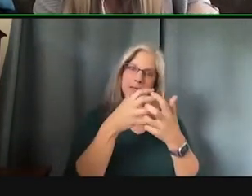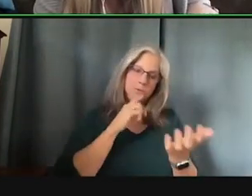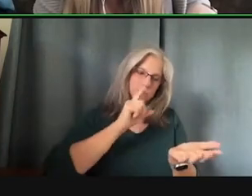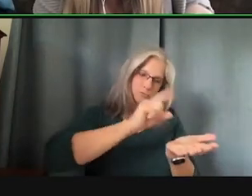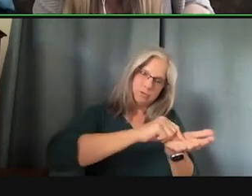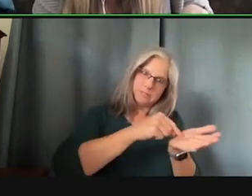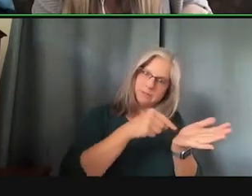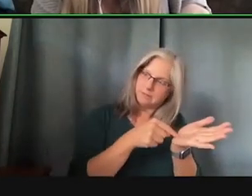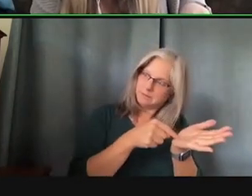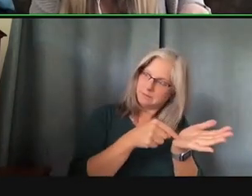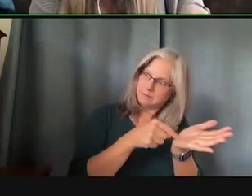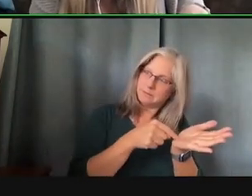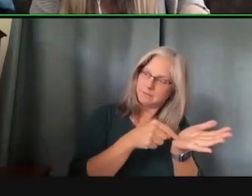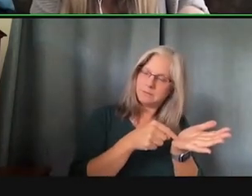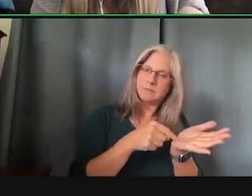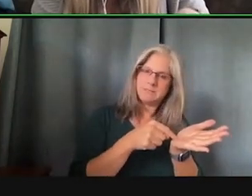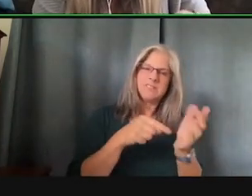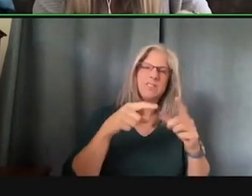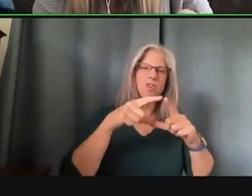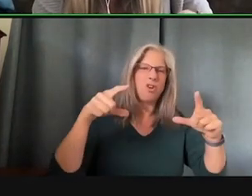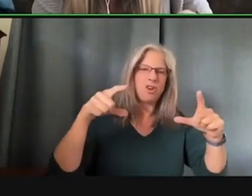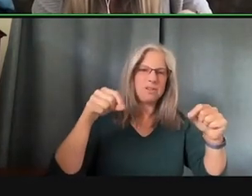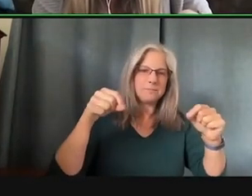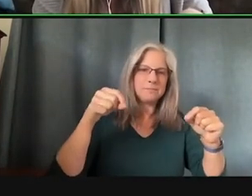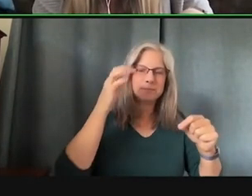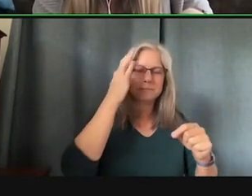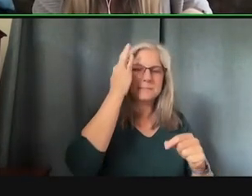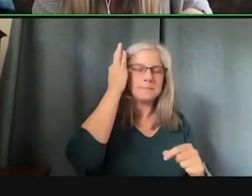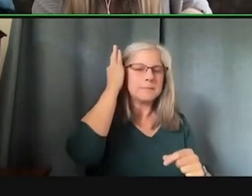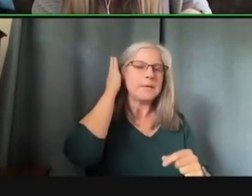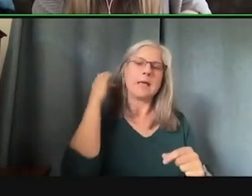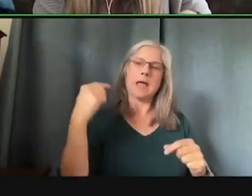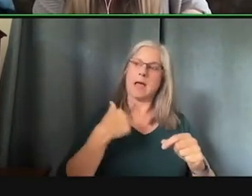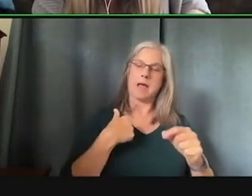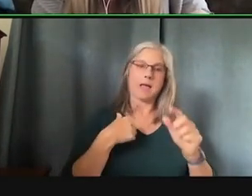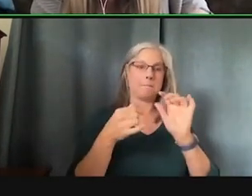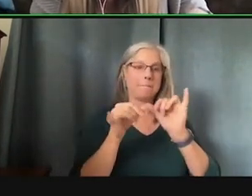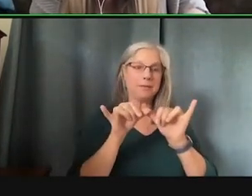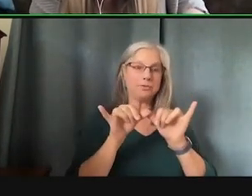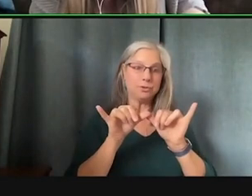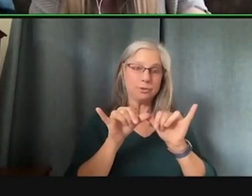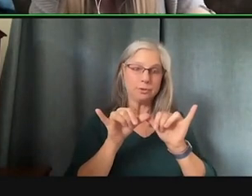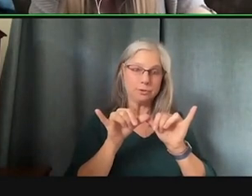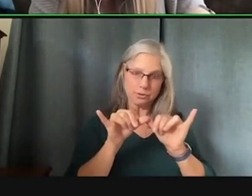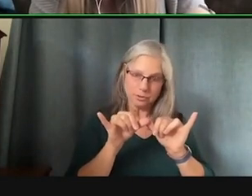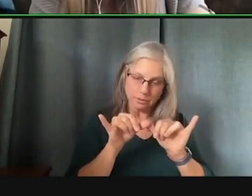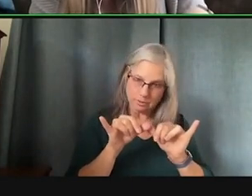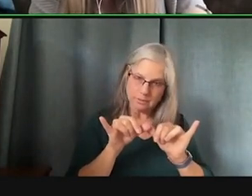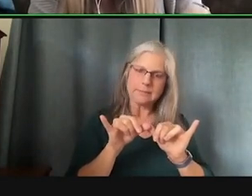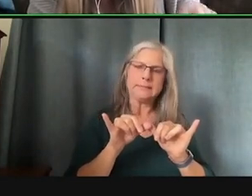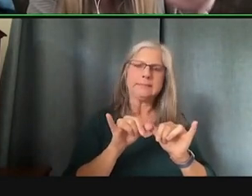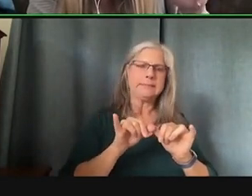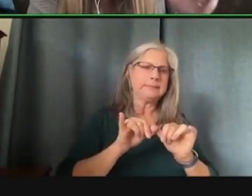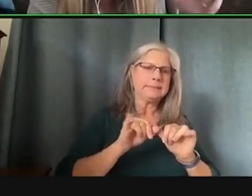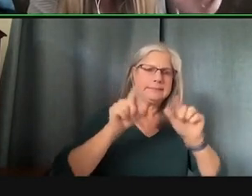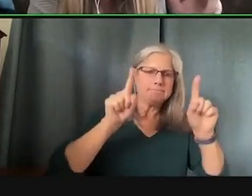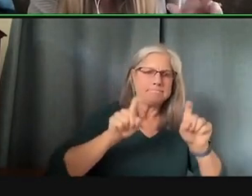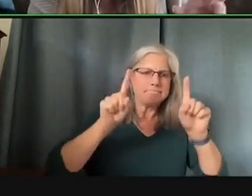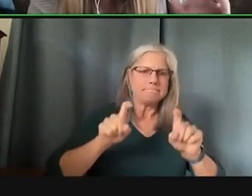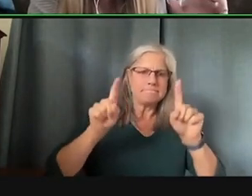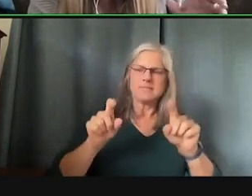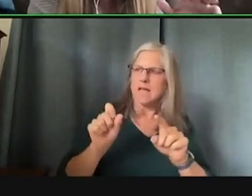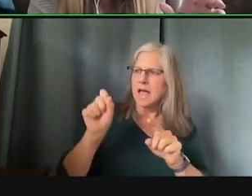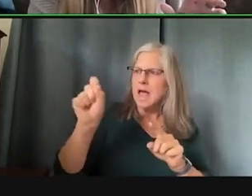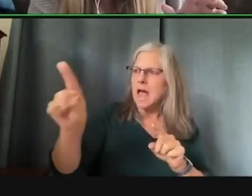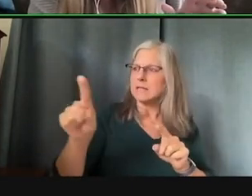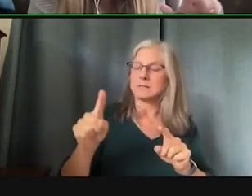a printed ASL card. And I'm measuring it by trialing that student. I'm asking them to do